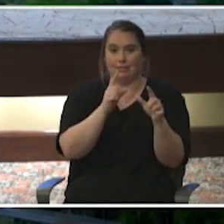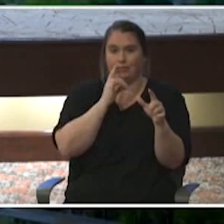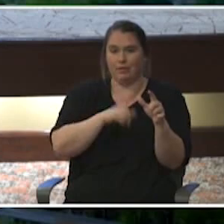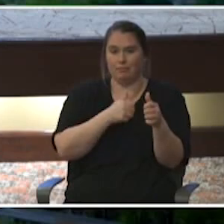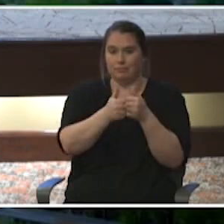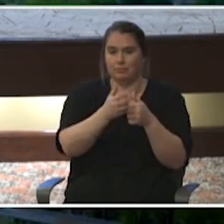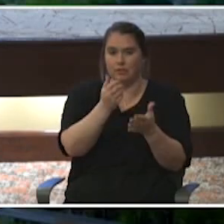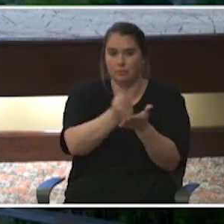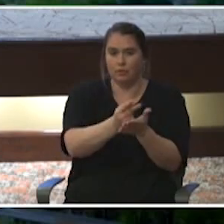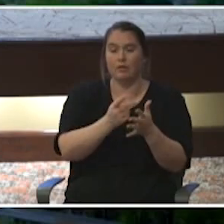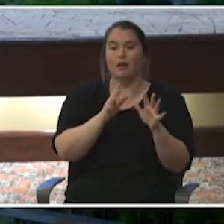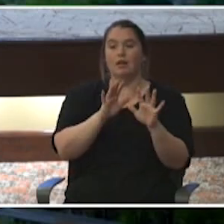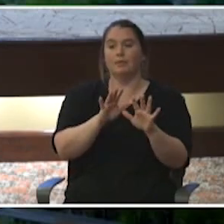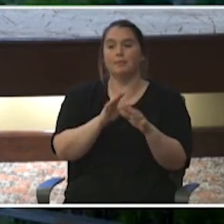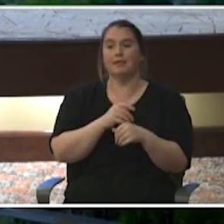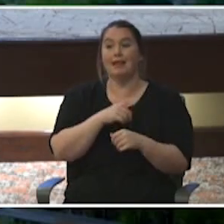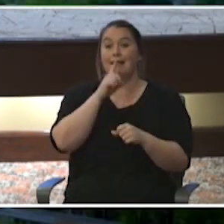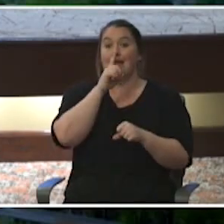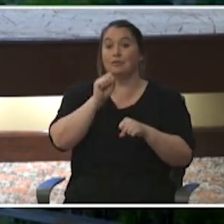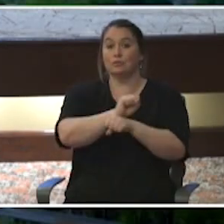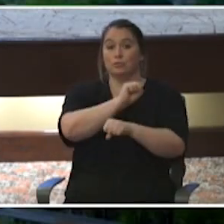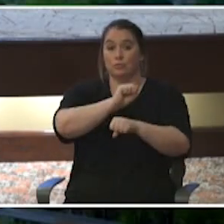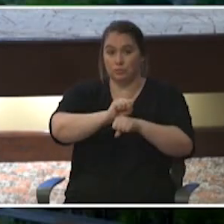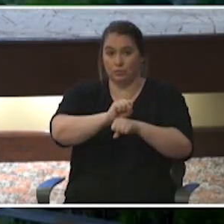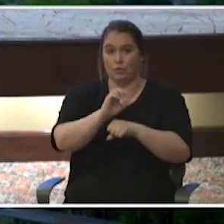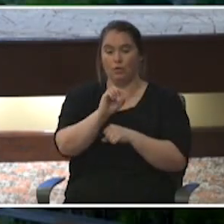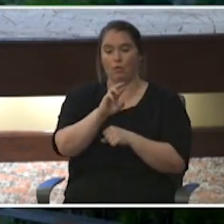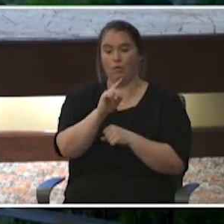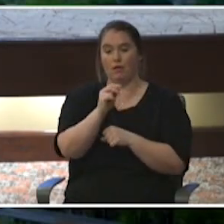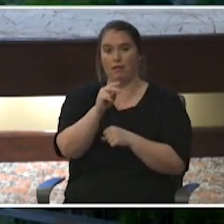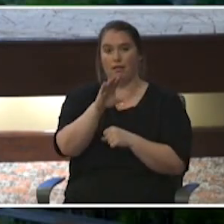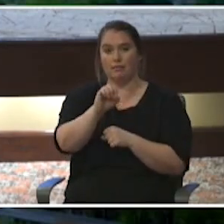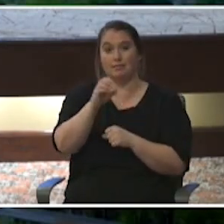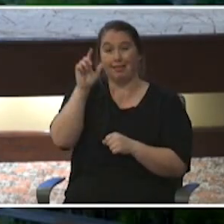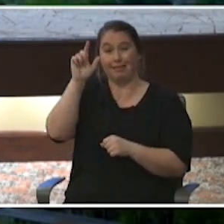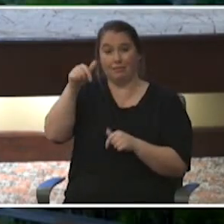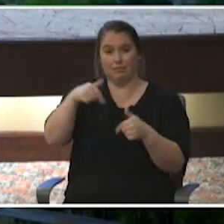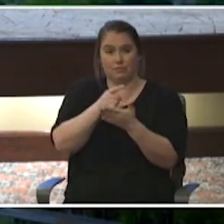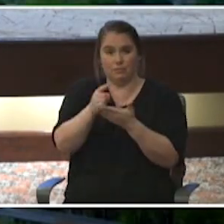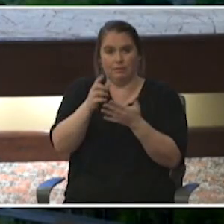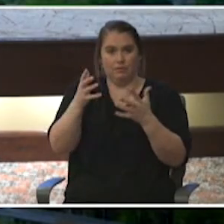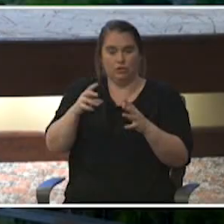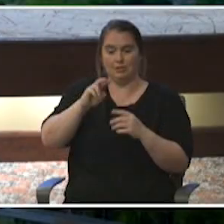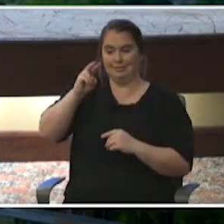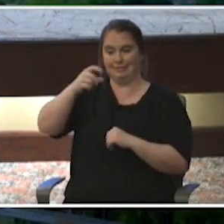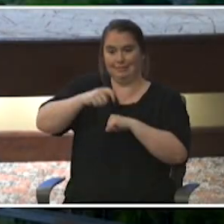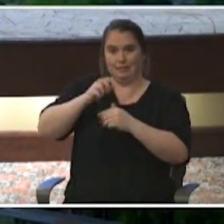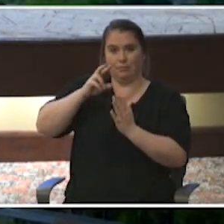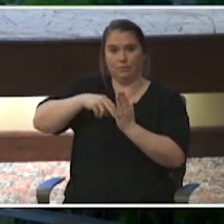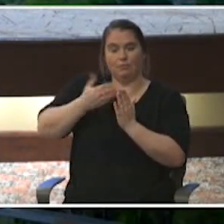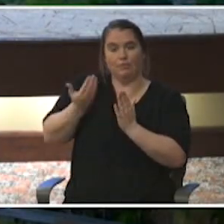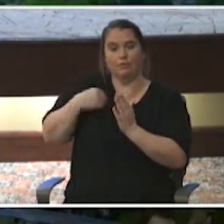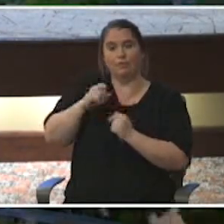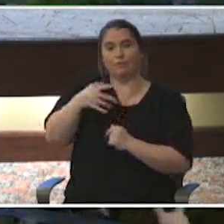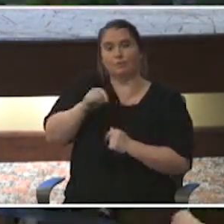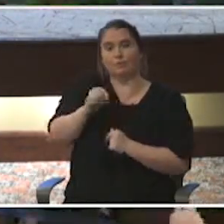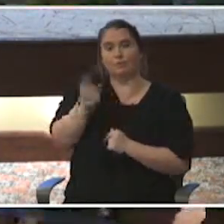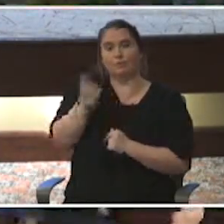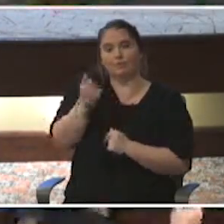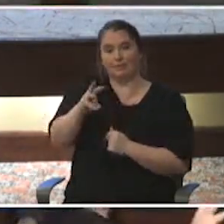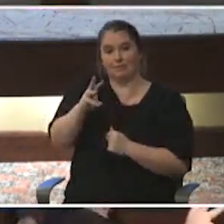District. The actual ordinance amendment came to y'all related to this fee and had its second reading on September 16th meeting, where it